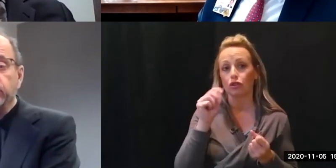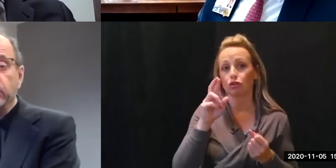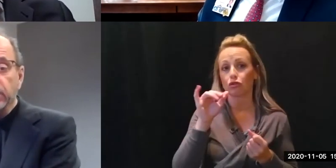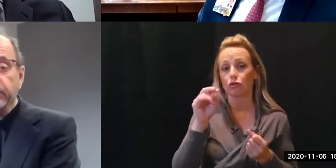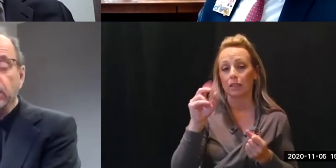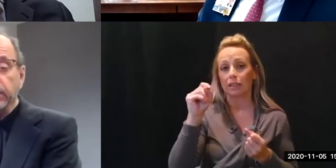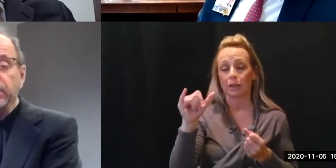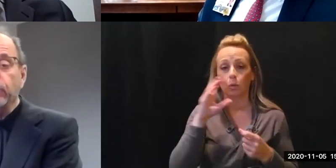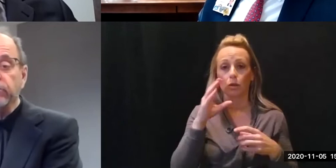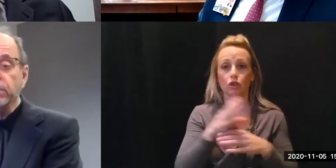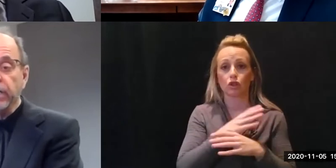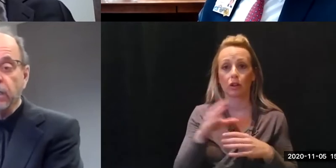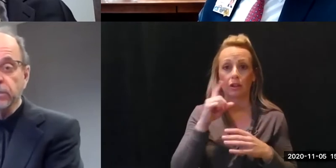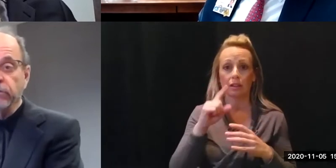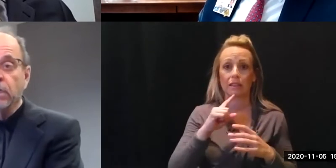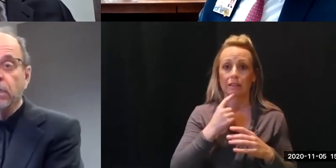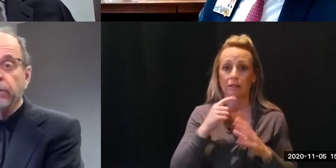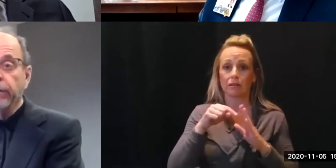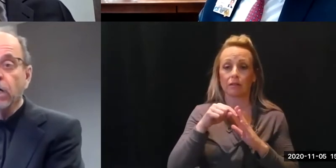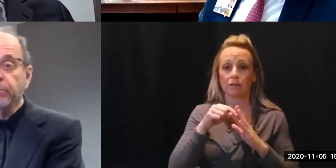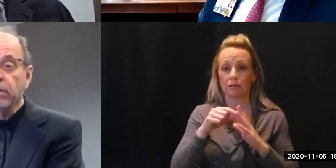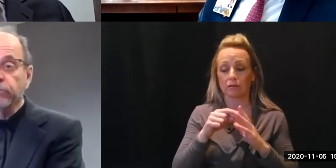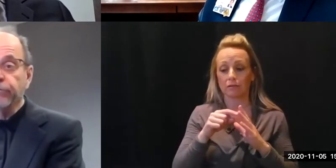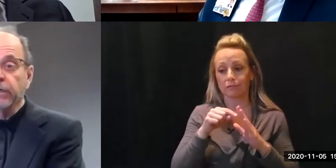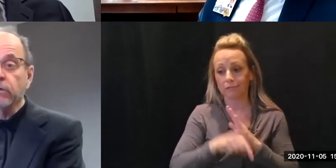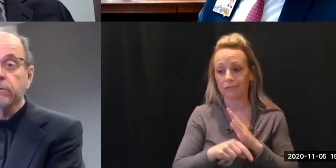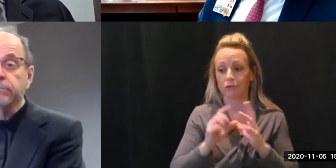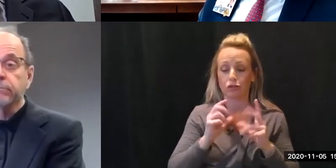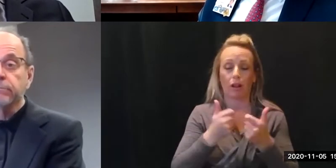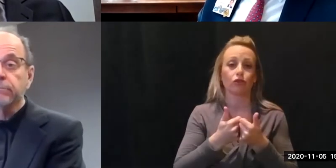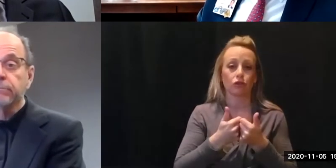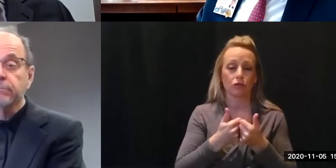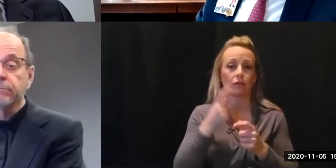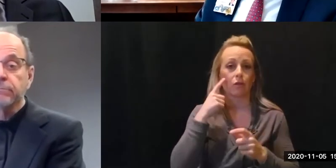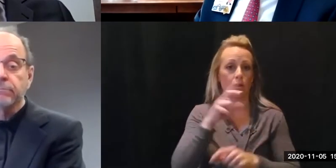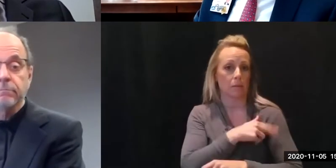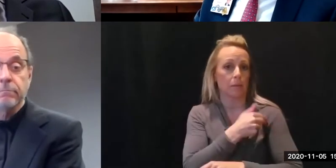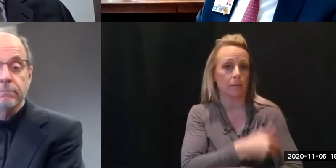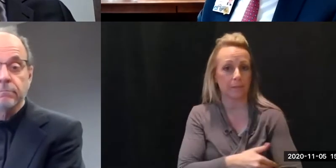the significantly increasing challenges their hospitals are facing.